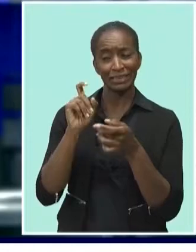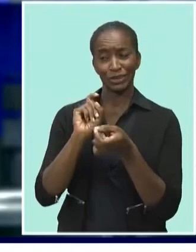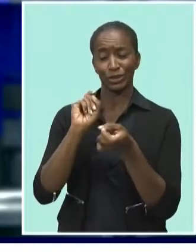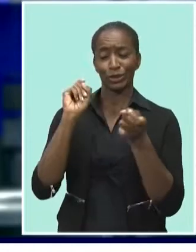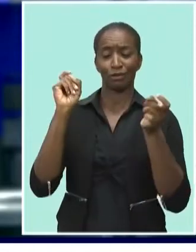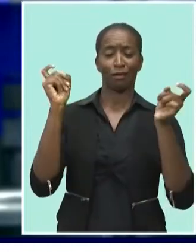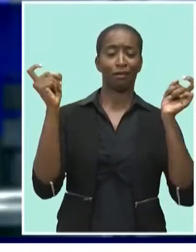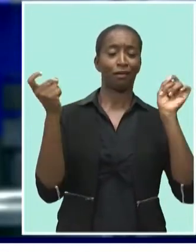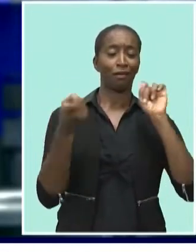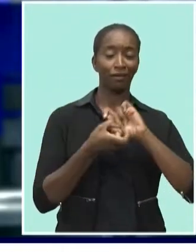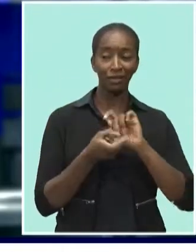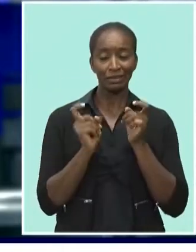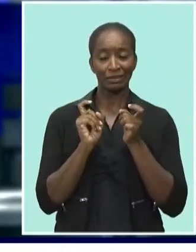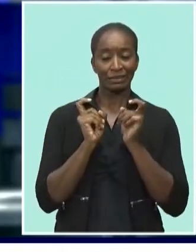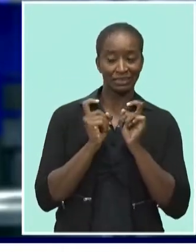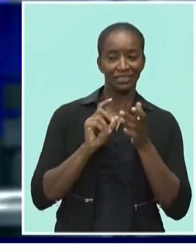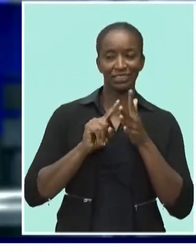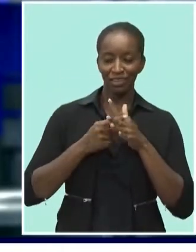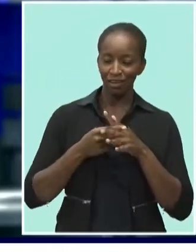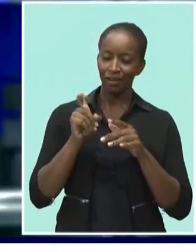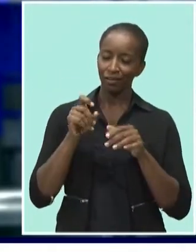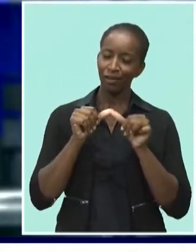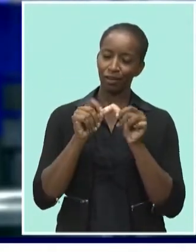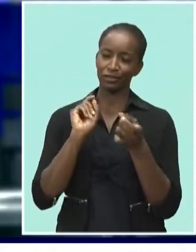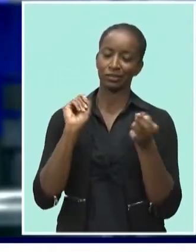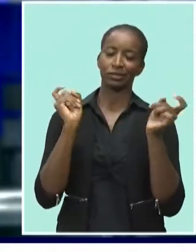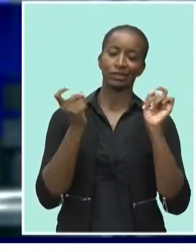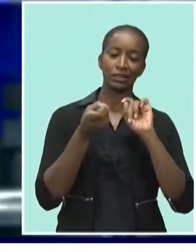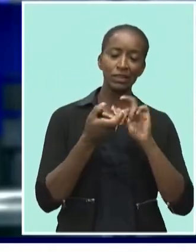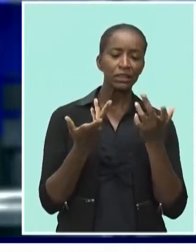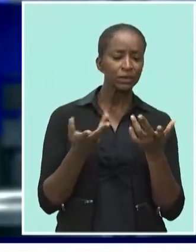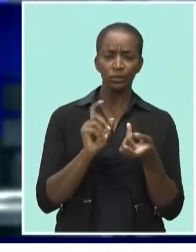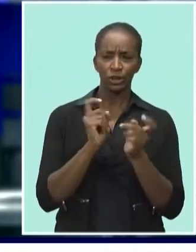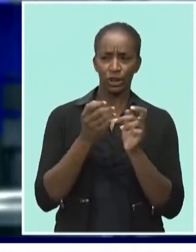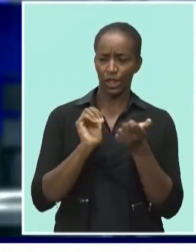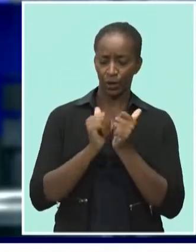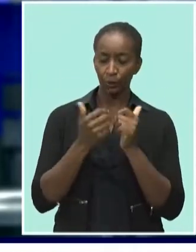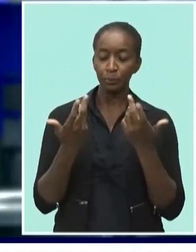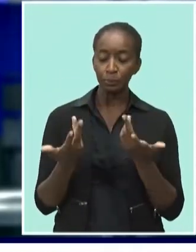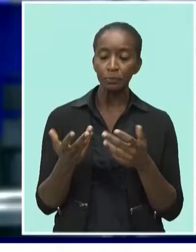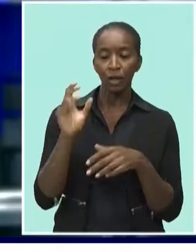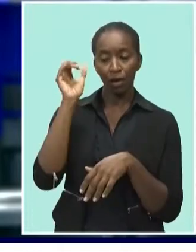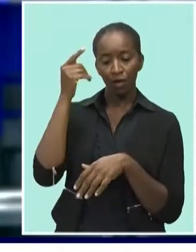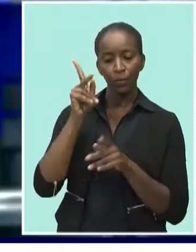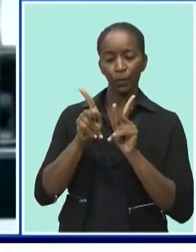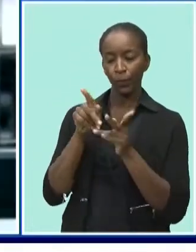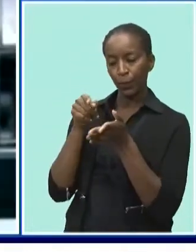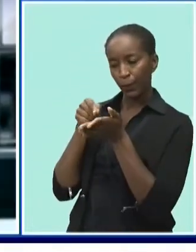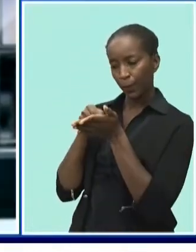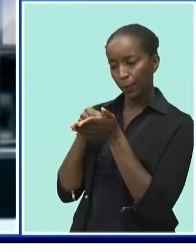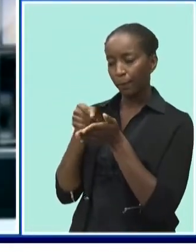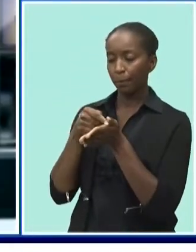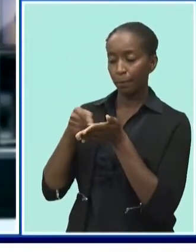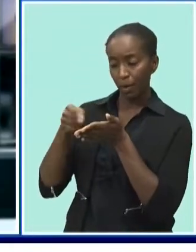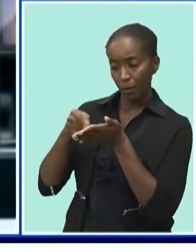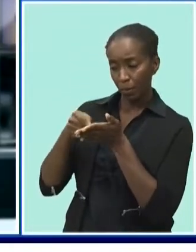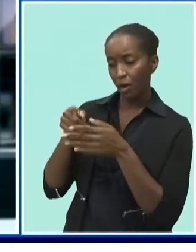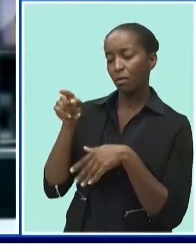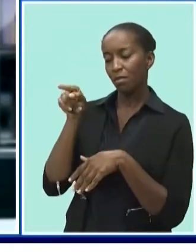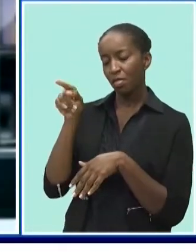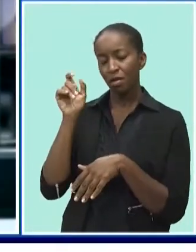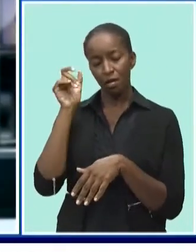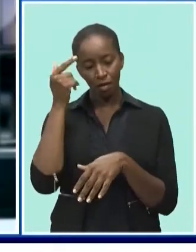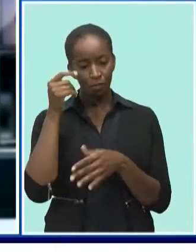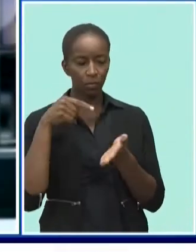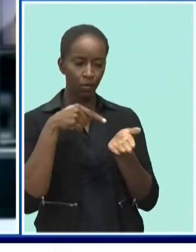come through things such as the planned digitization of some of government's payment systems in the coming months, as outlined in the budget, along